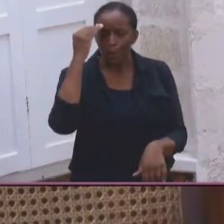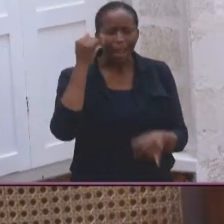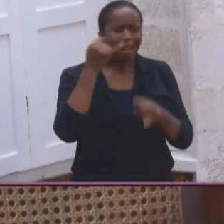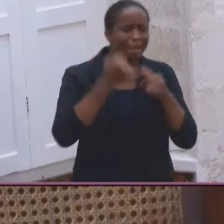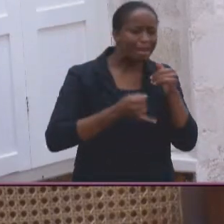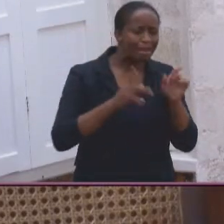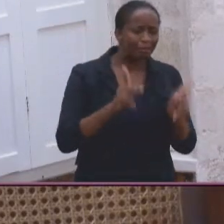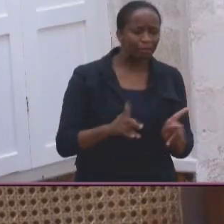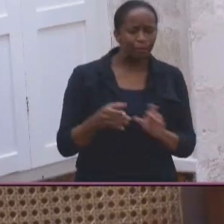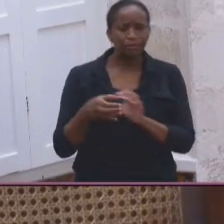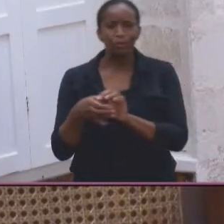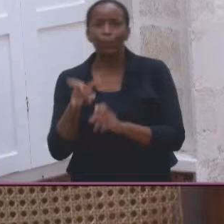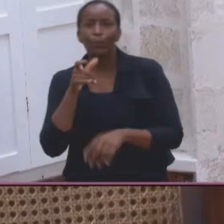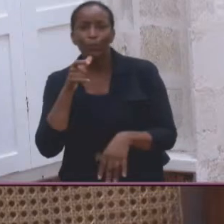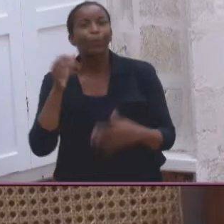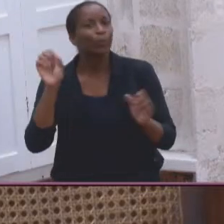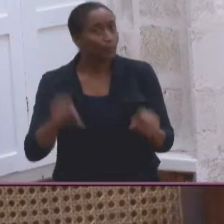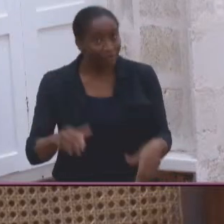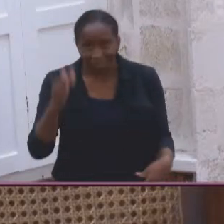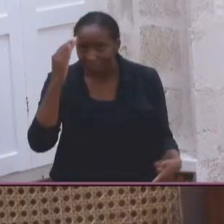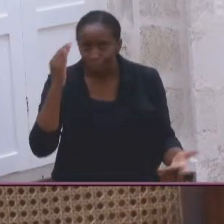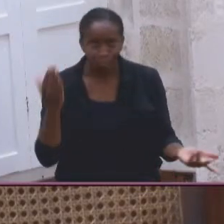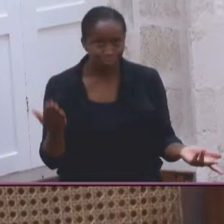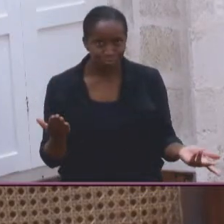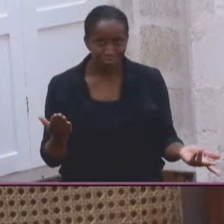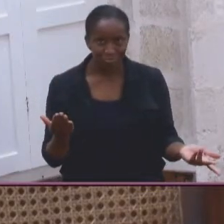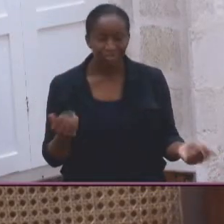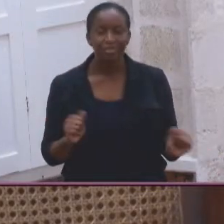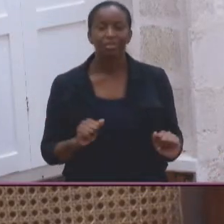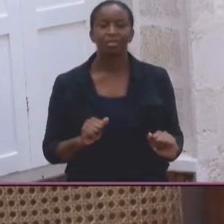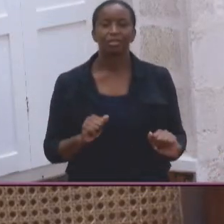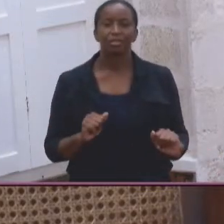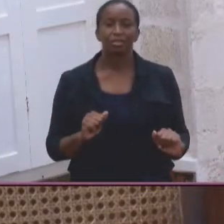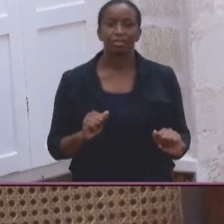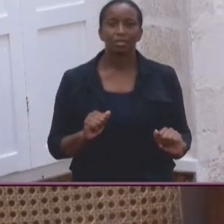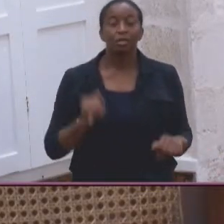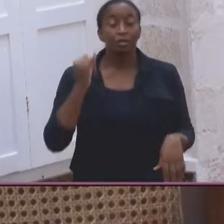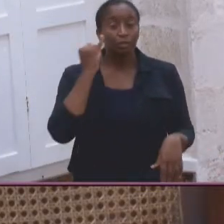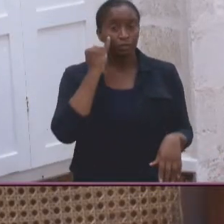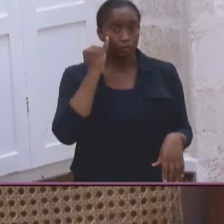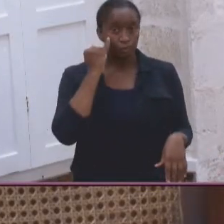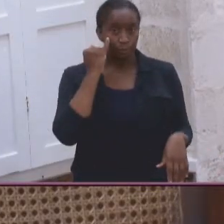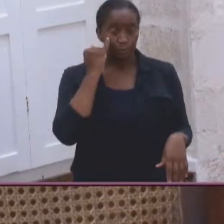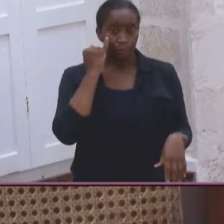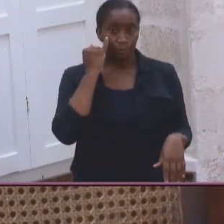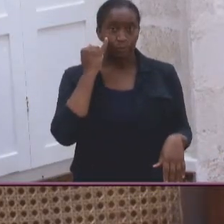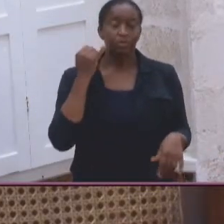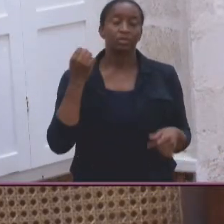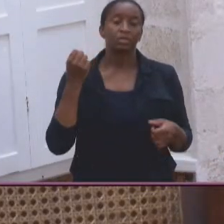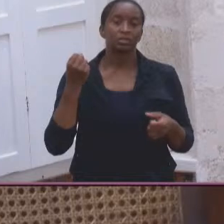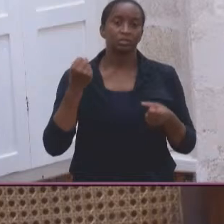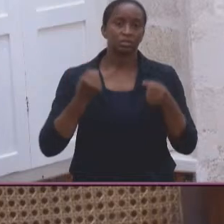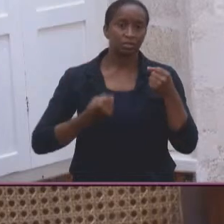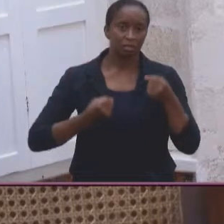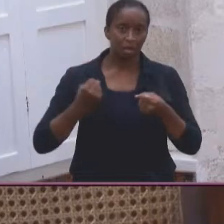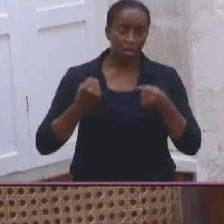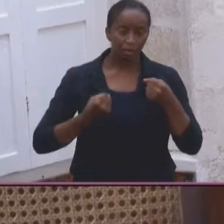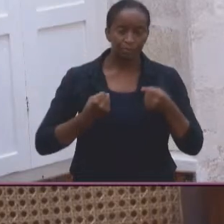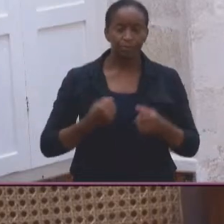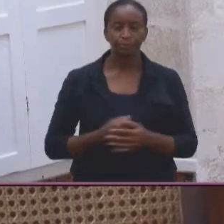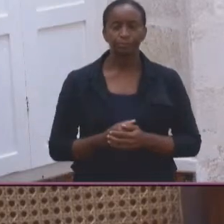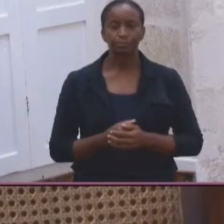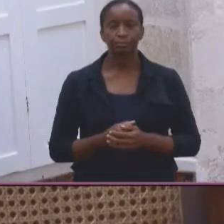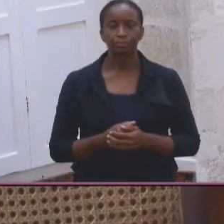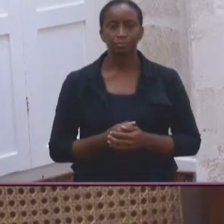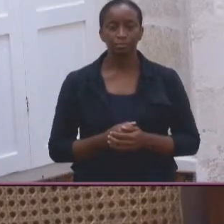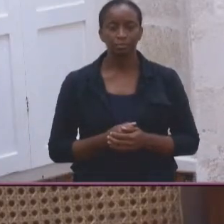this, and we could recognize that when a vehicle is removed off the road, which was a requirement, it used to be, because you would tell